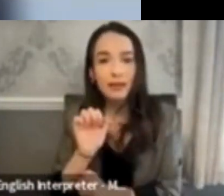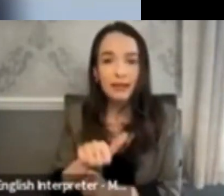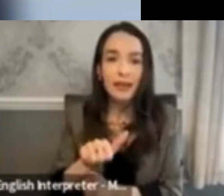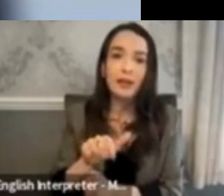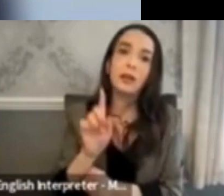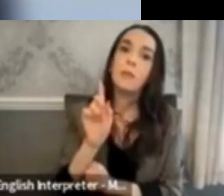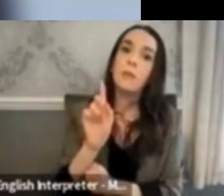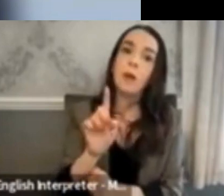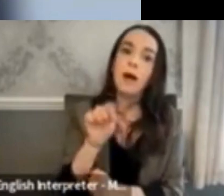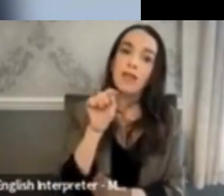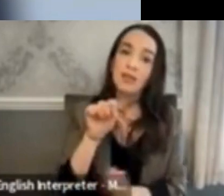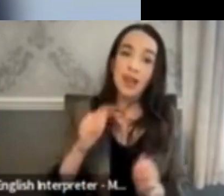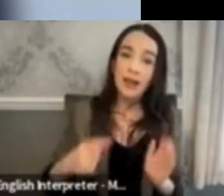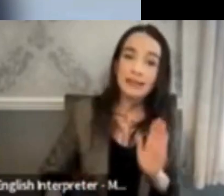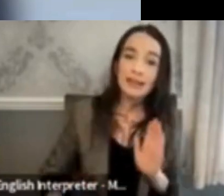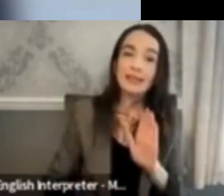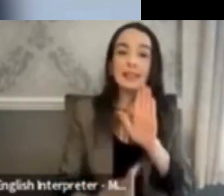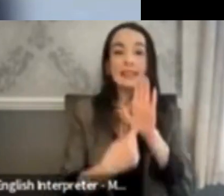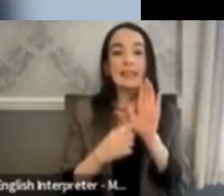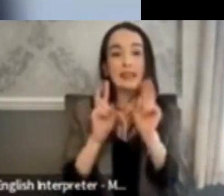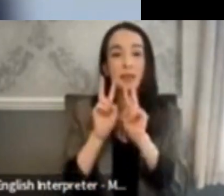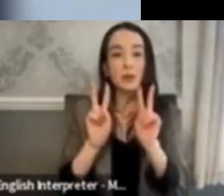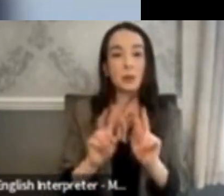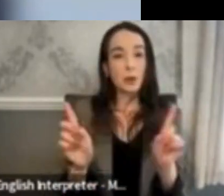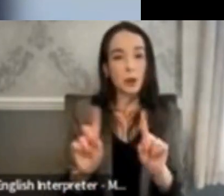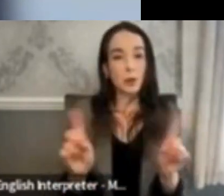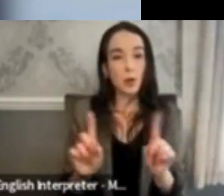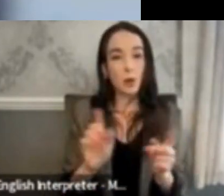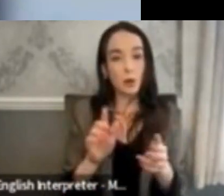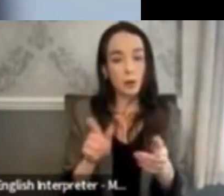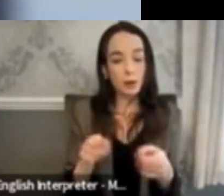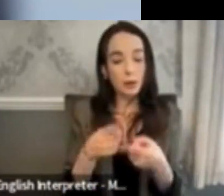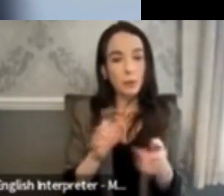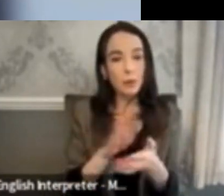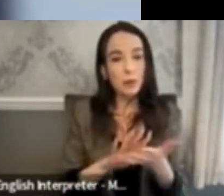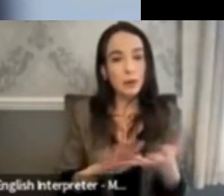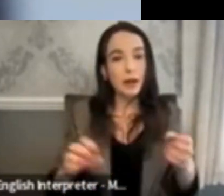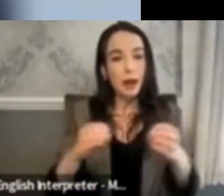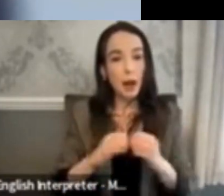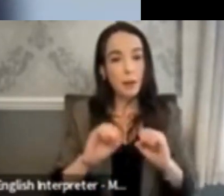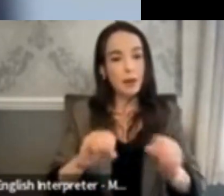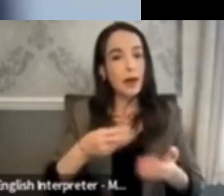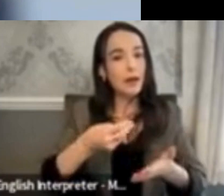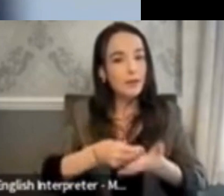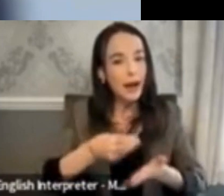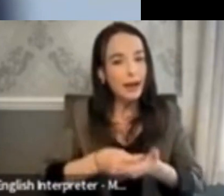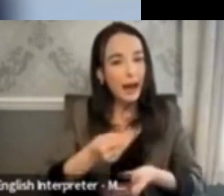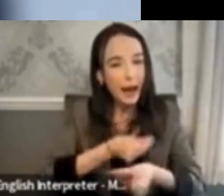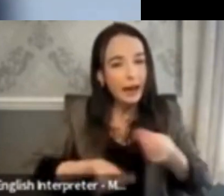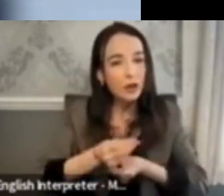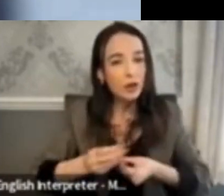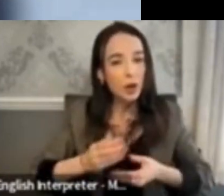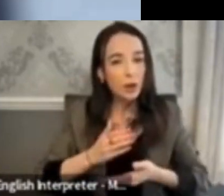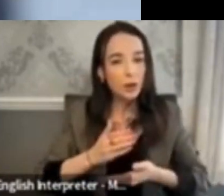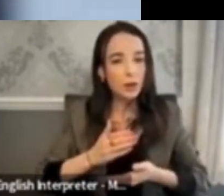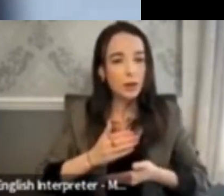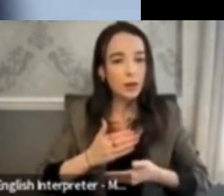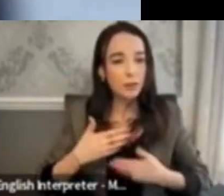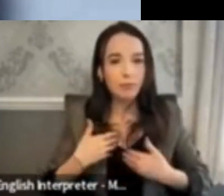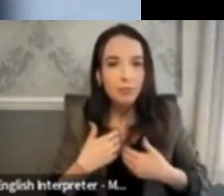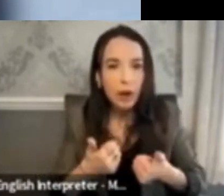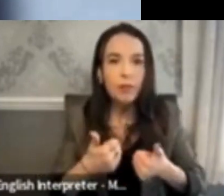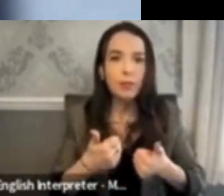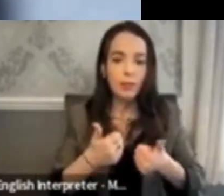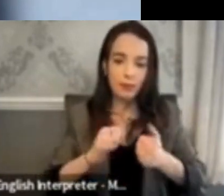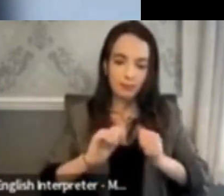to maintaining the financial health of the music hub as set out in the strategic function around sustainability. So more on this